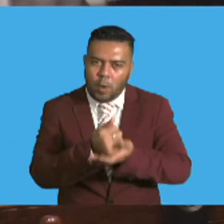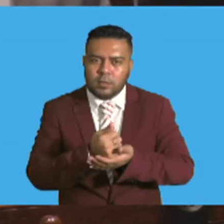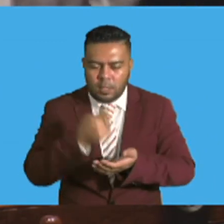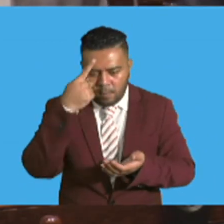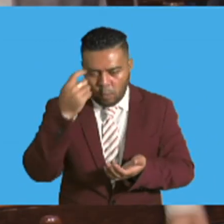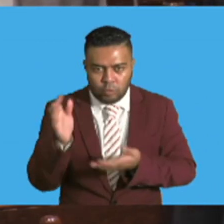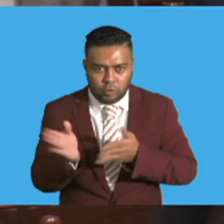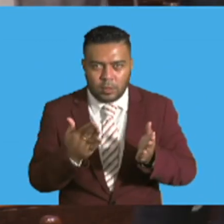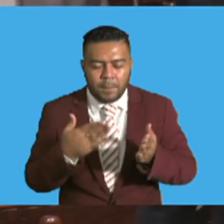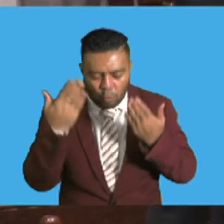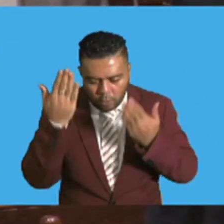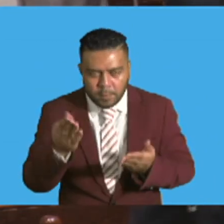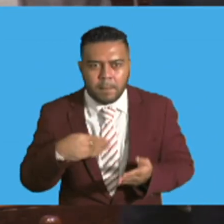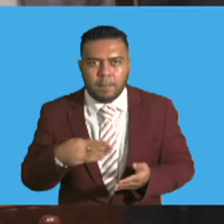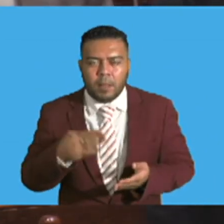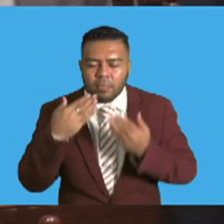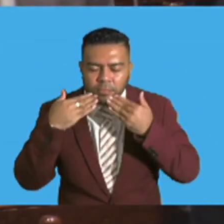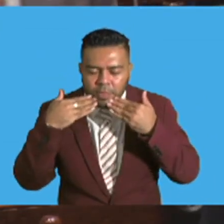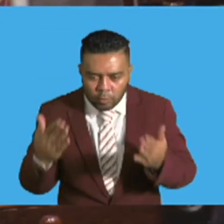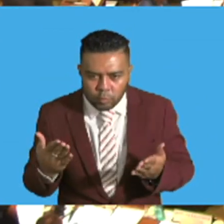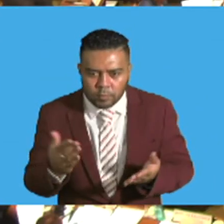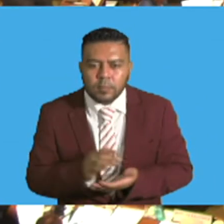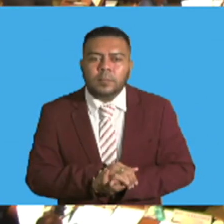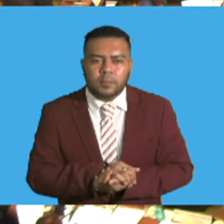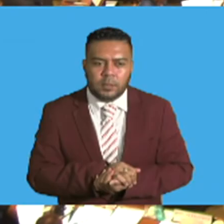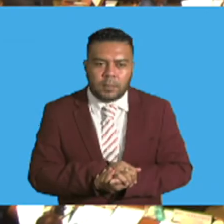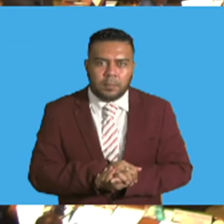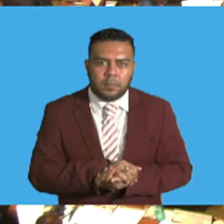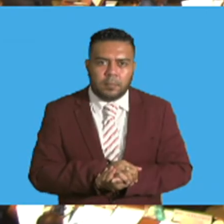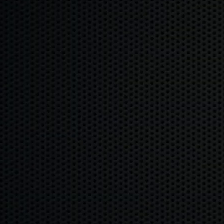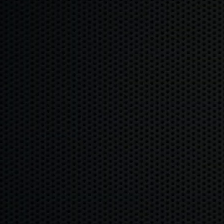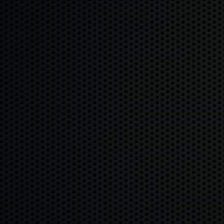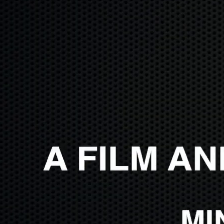motion by the Honourable Member who moved this motion. Thank you. I thank